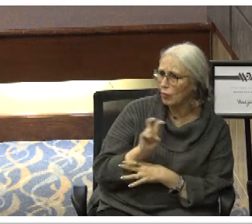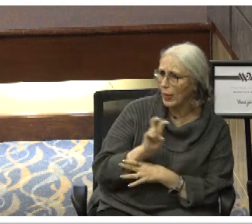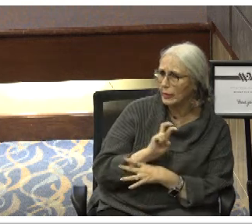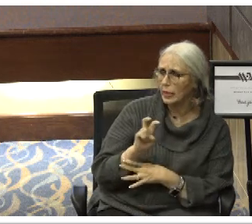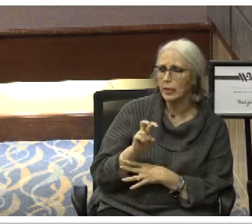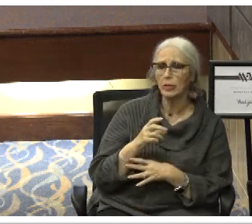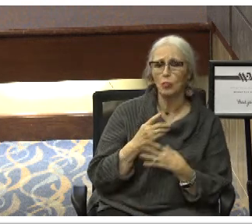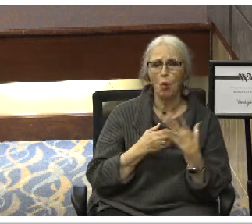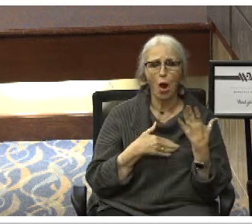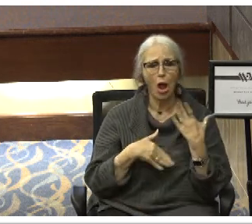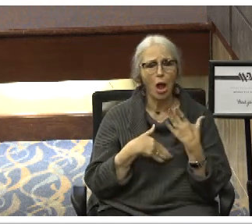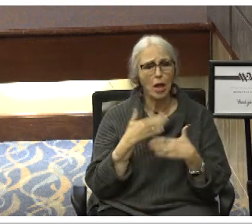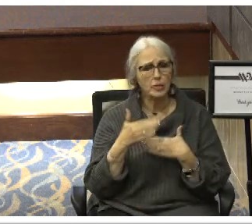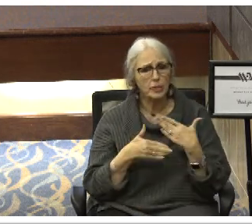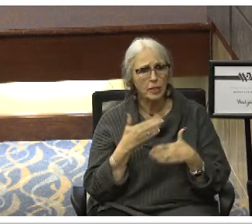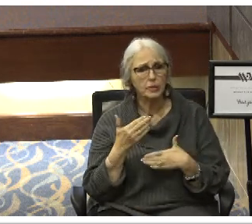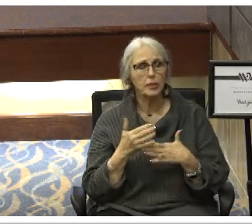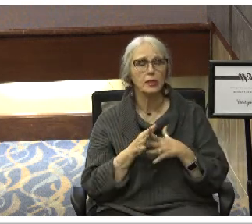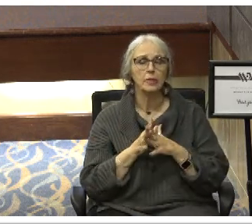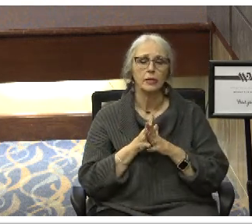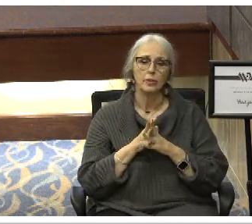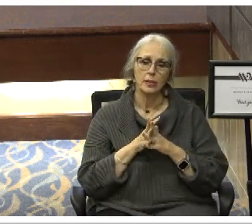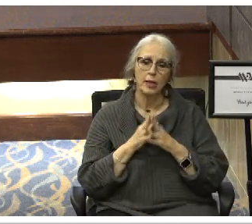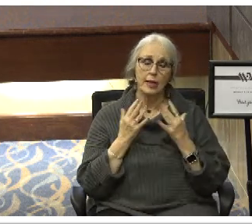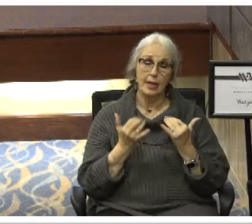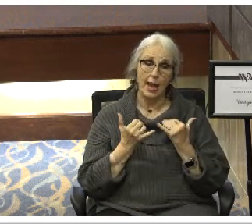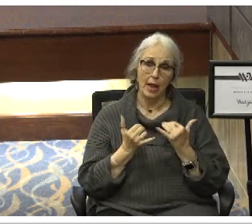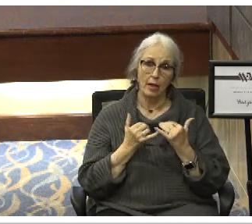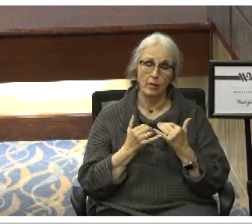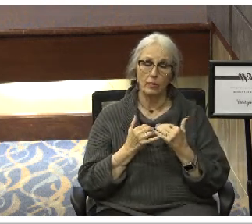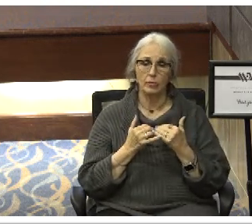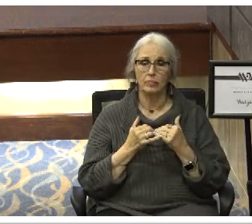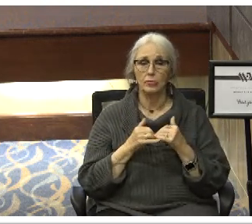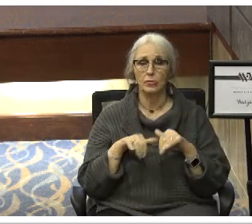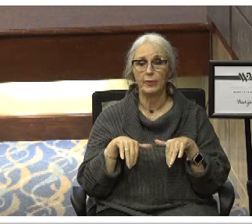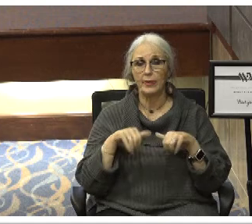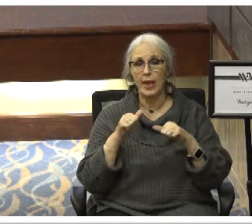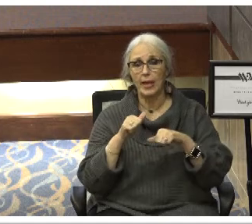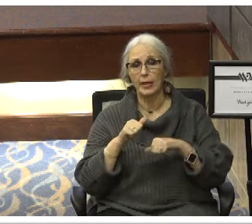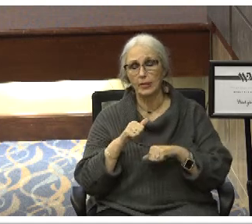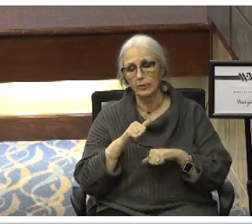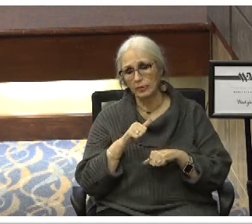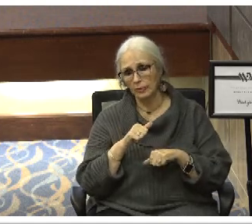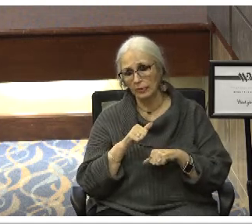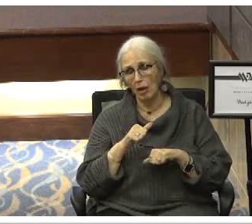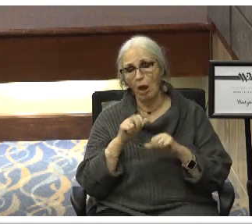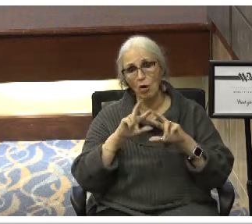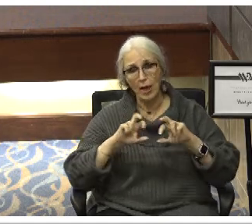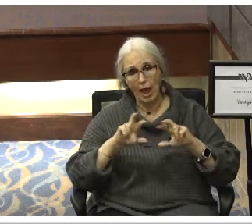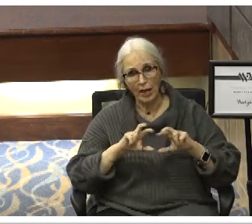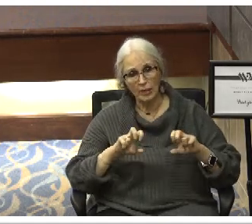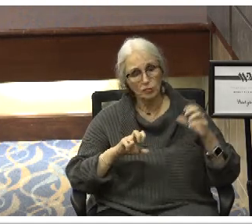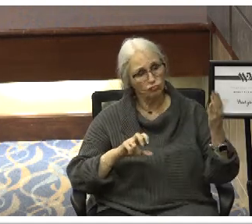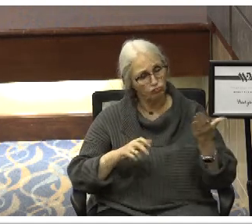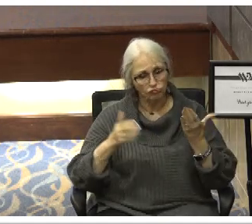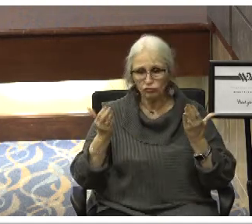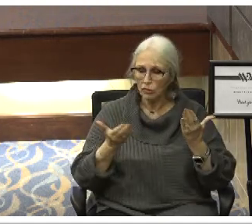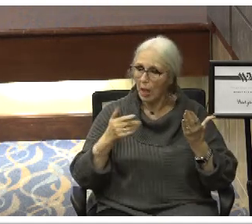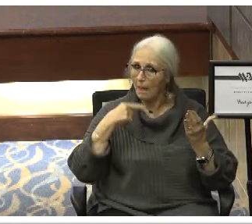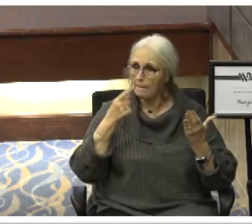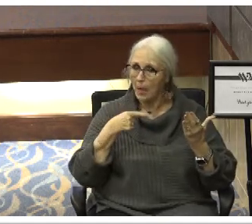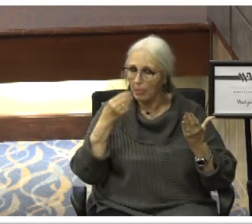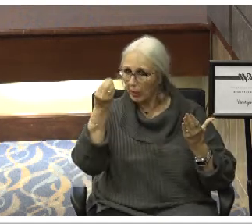process. And then now we're here. We've taken both our technical analysis and the public input to develop